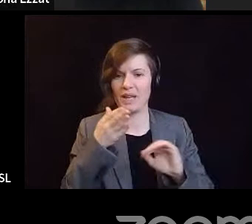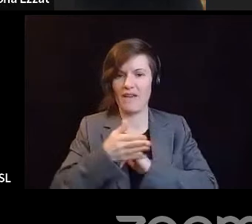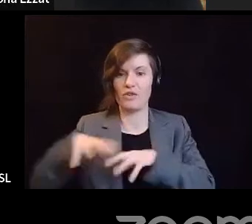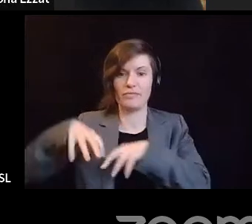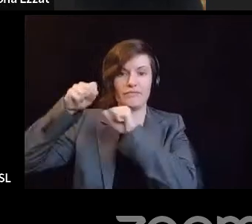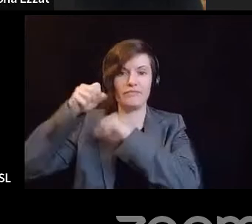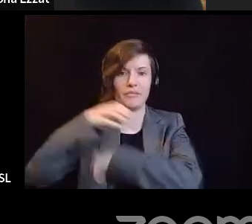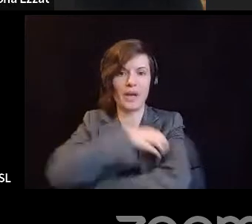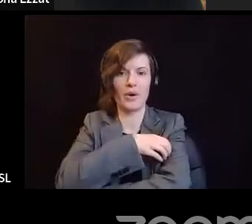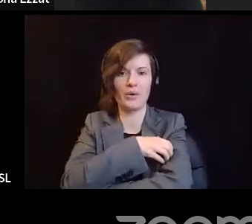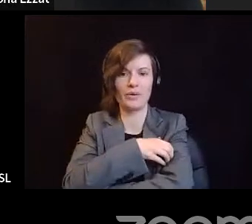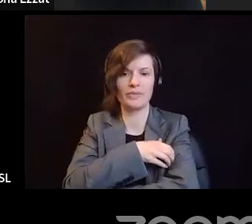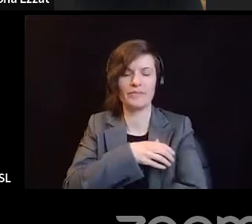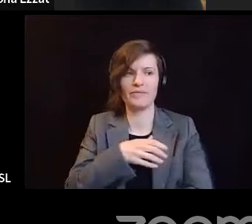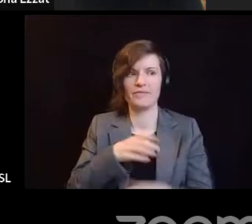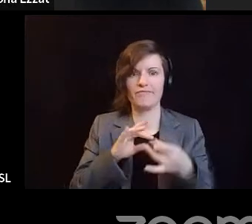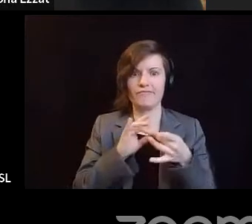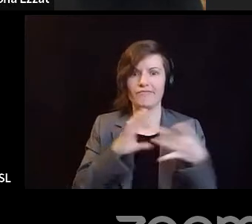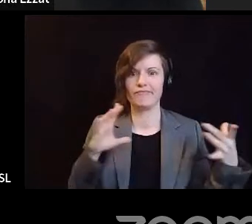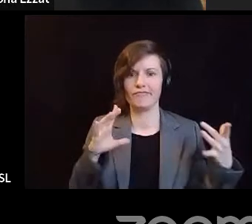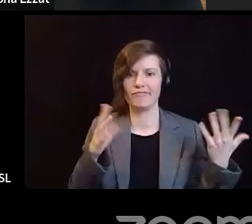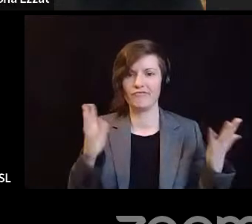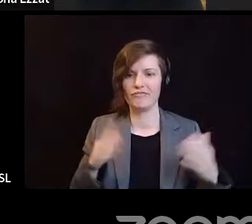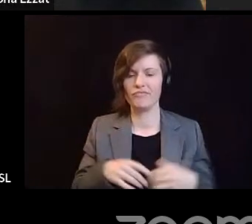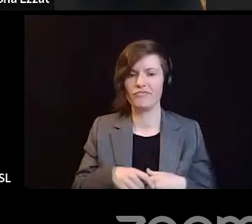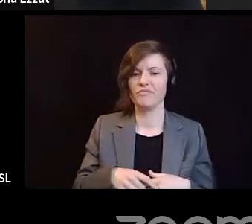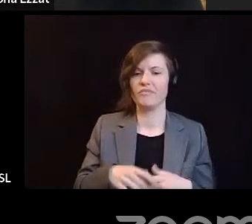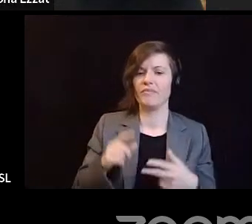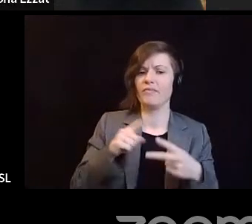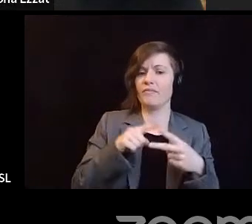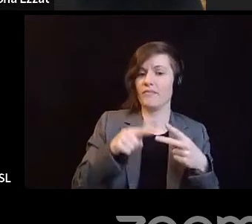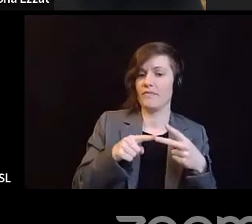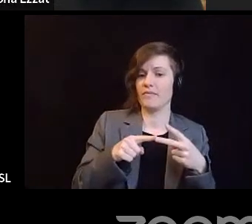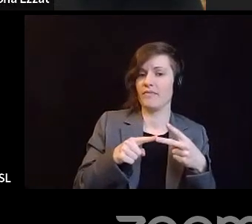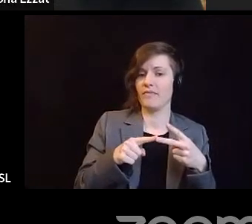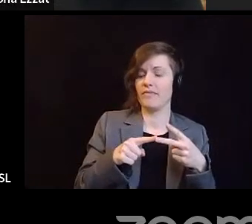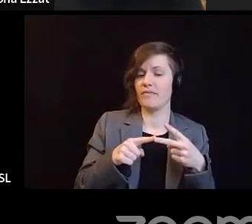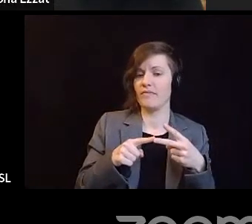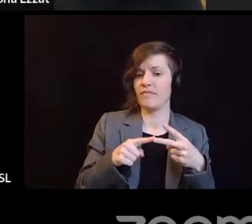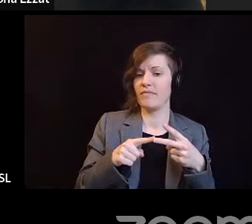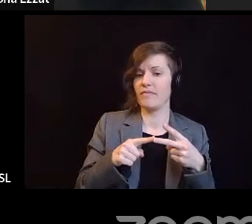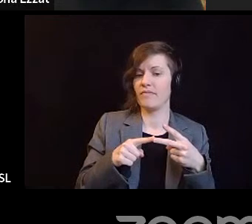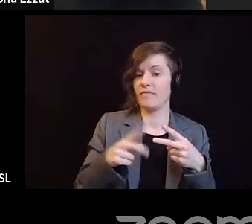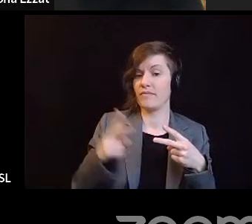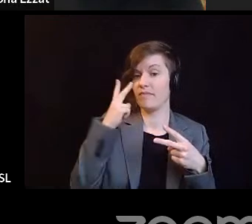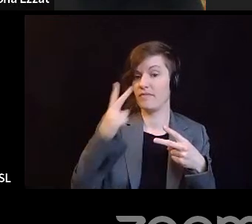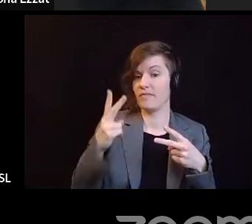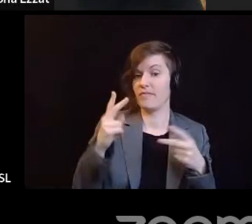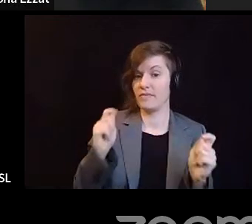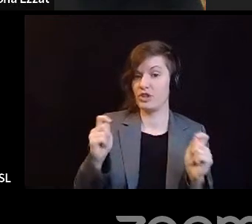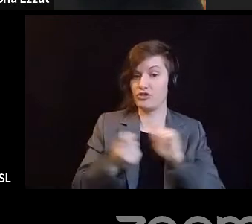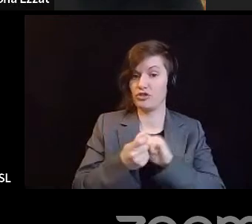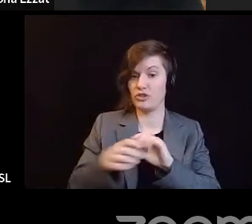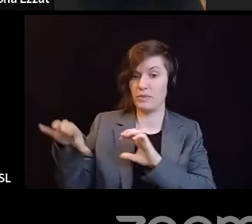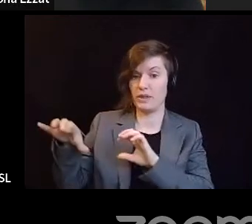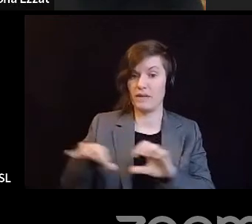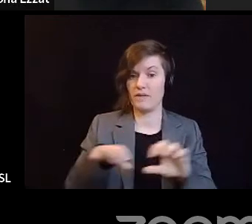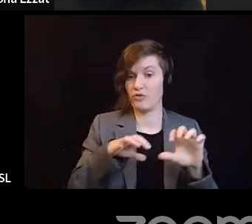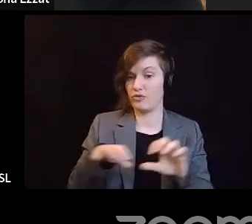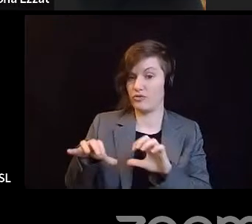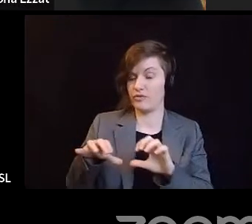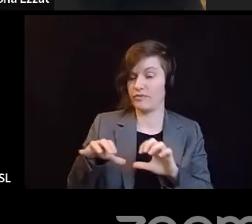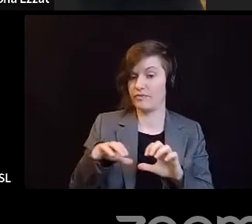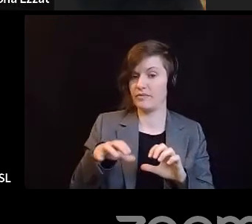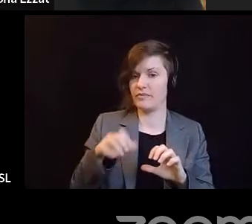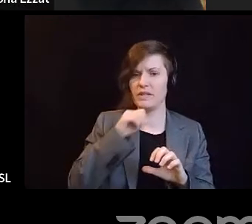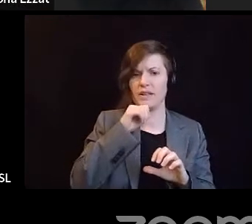evidence of a real change of behavior among, I don't mean rank and file young people, but among, like, senior Brotherhood types who are really